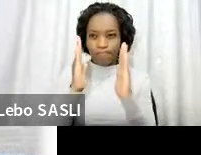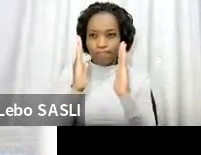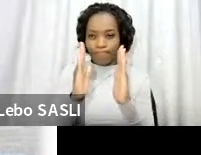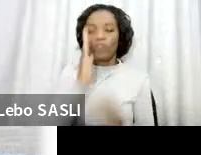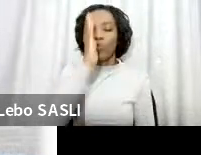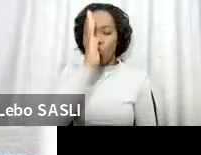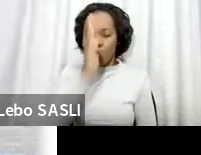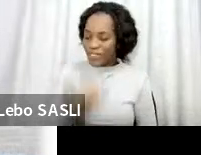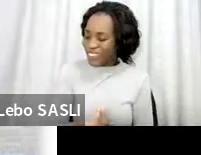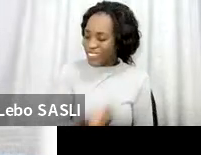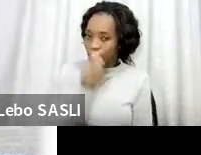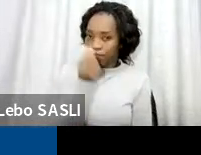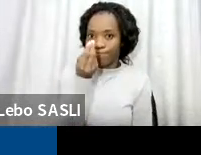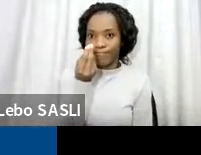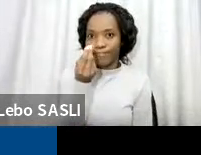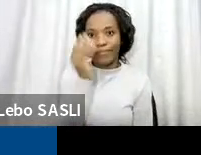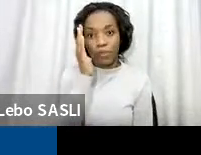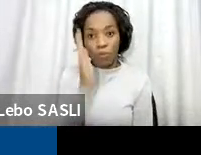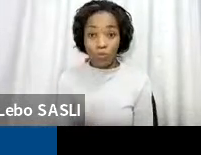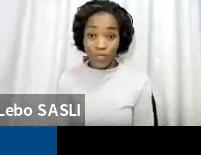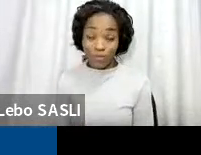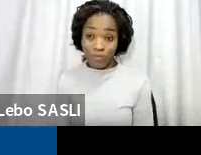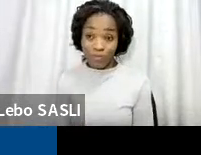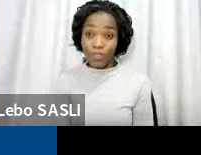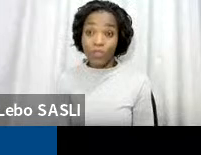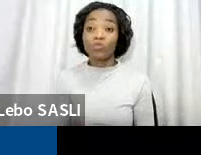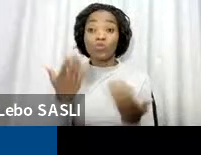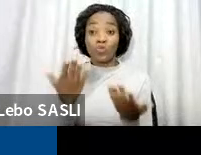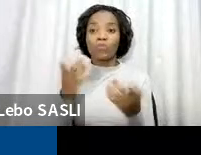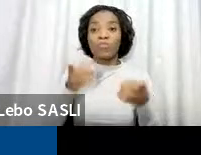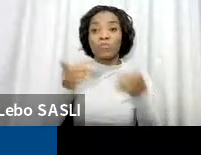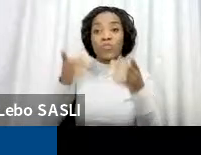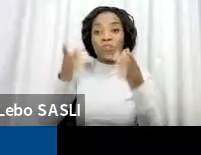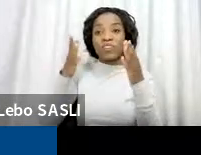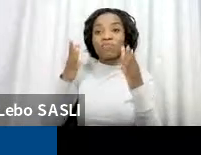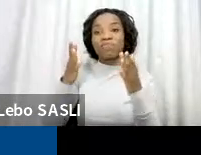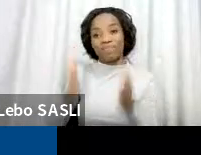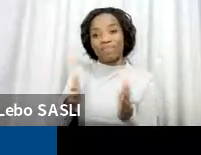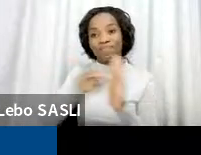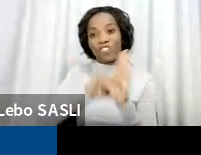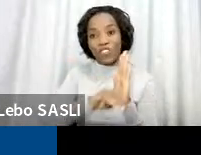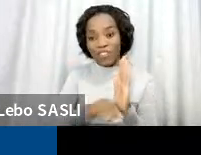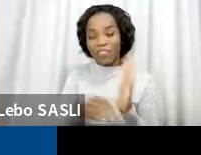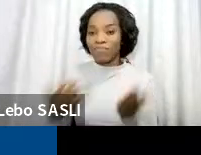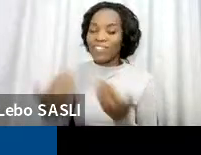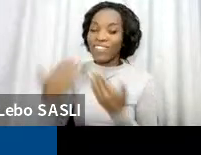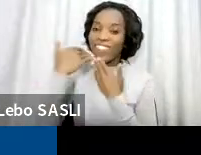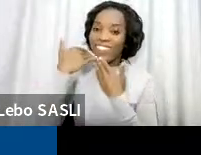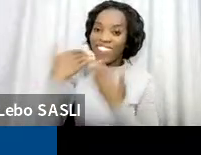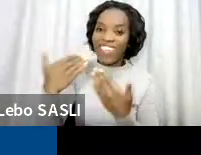you cost. Through those words, Program Director, while I say I thank you,